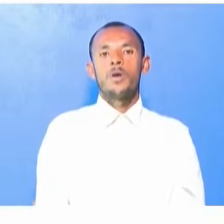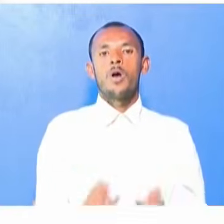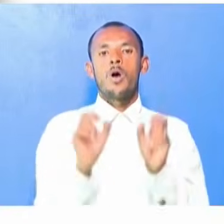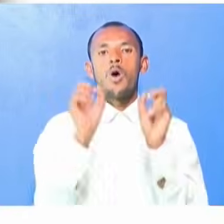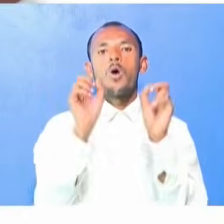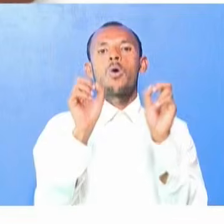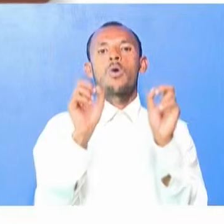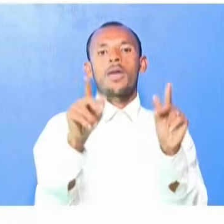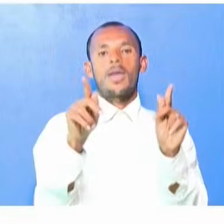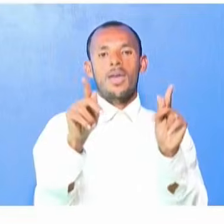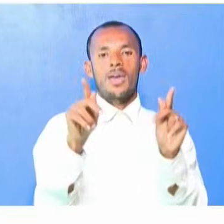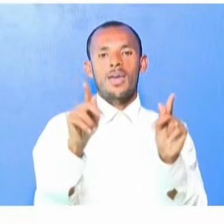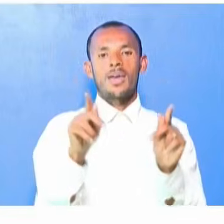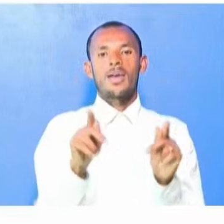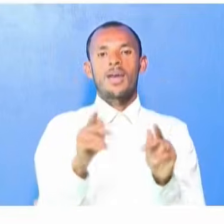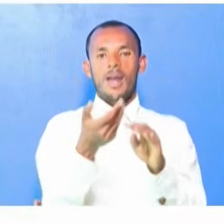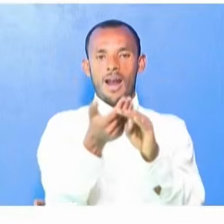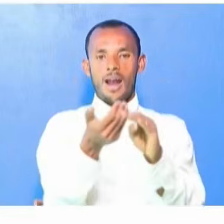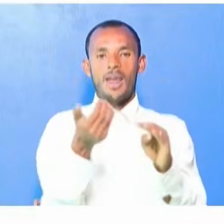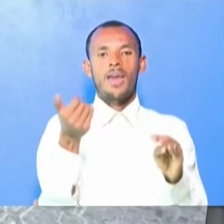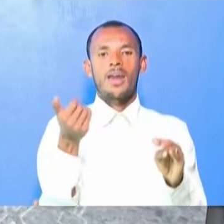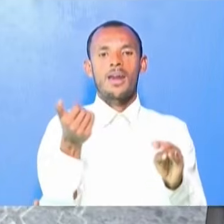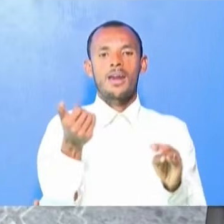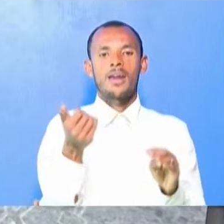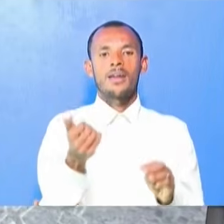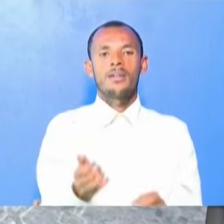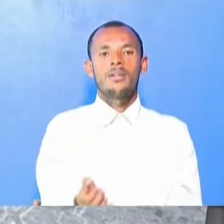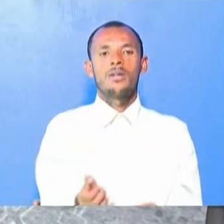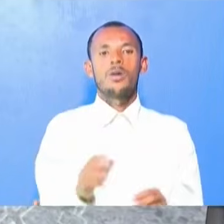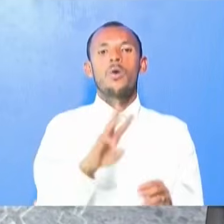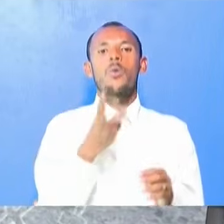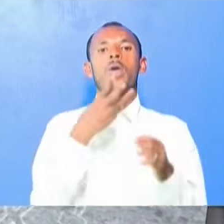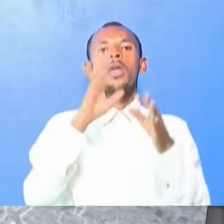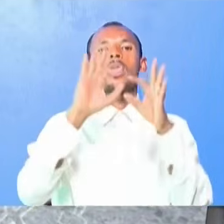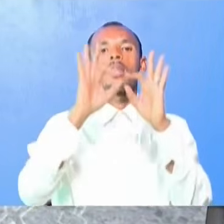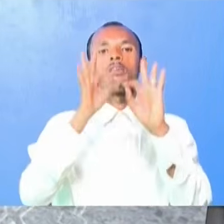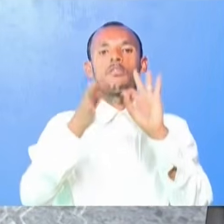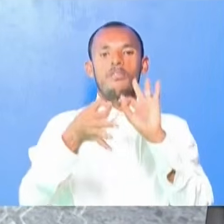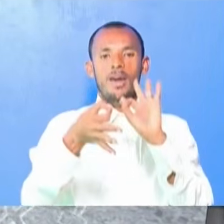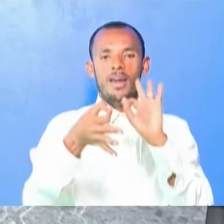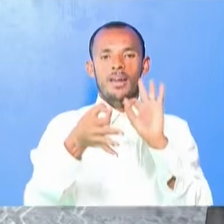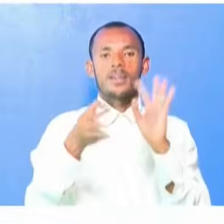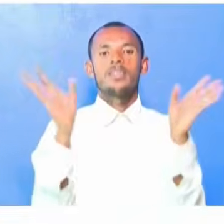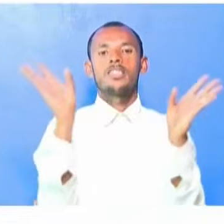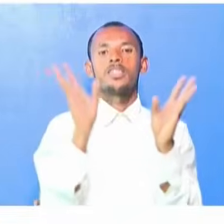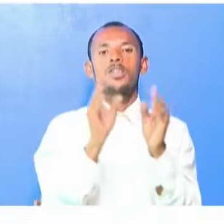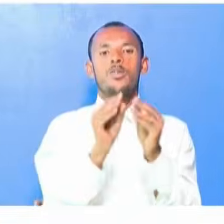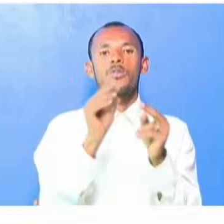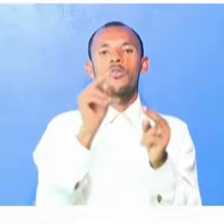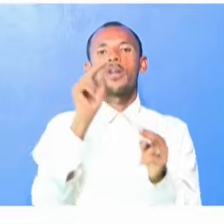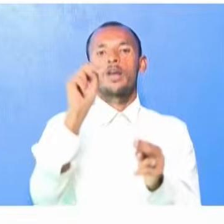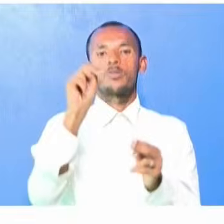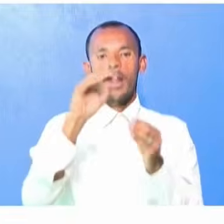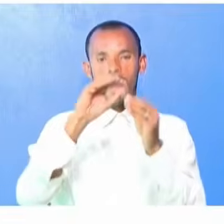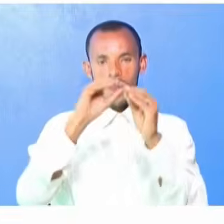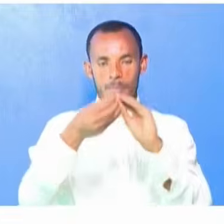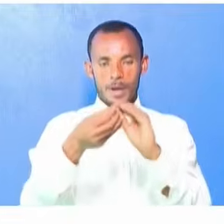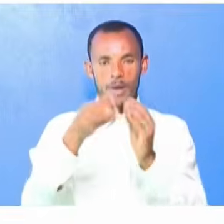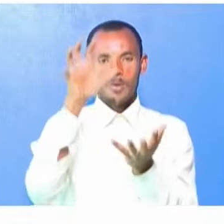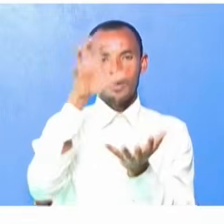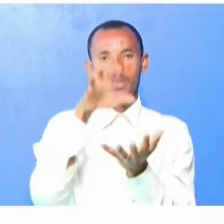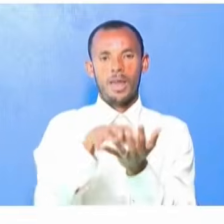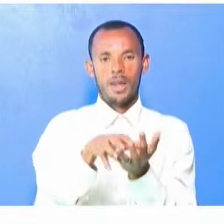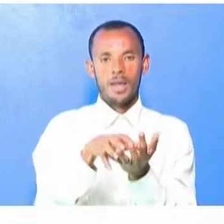Okay, earlier we defined the set of natural numbers containing the